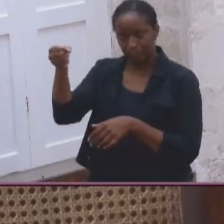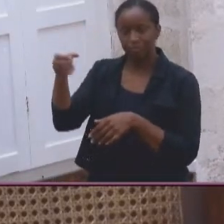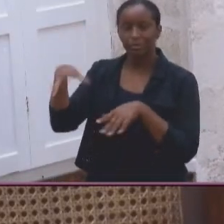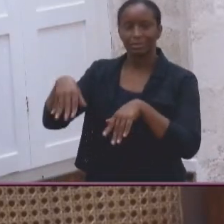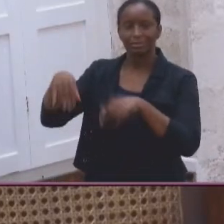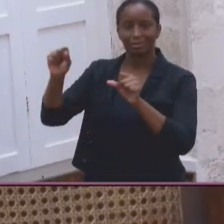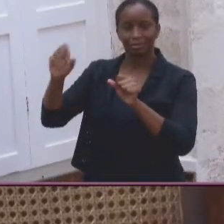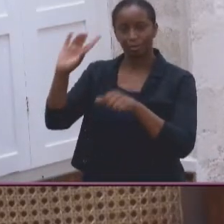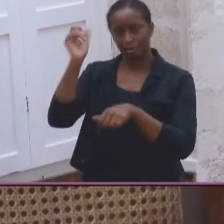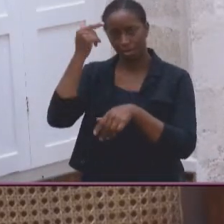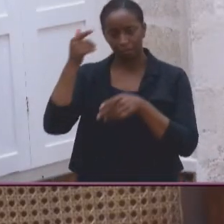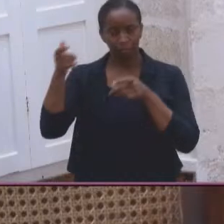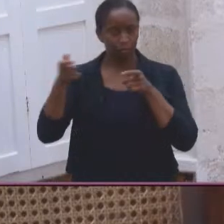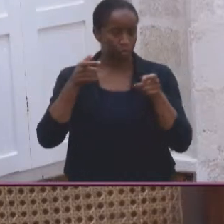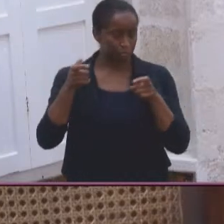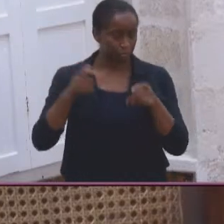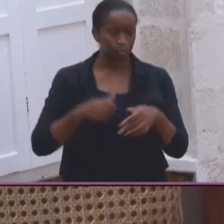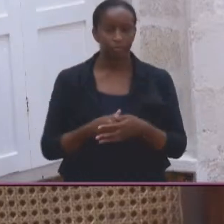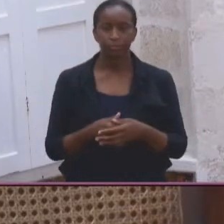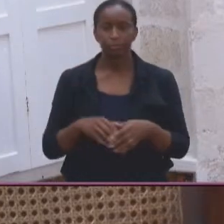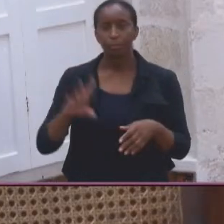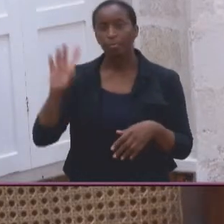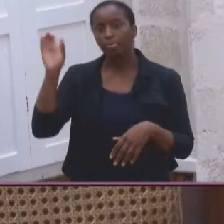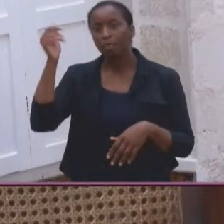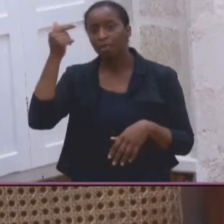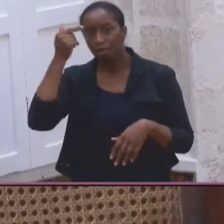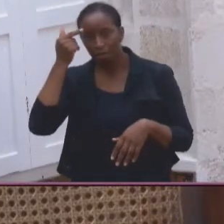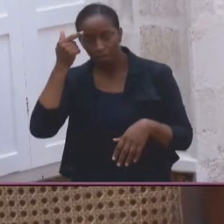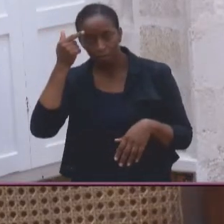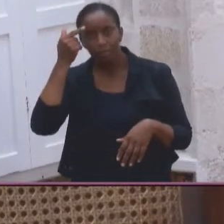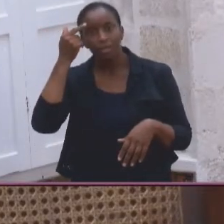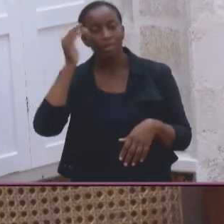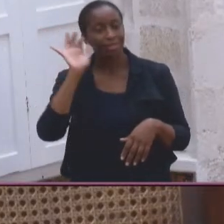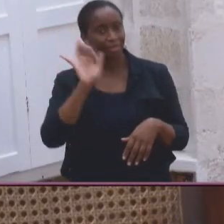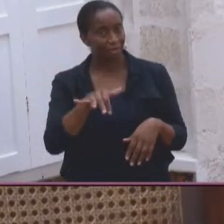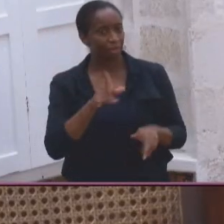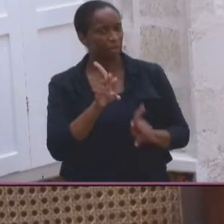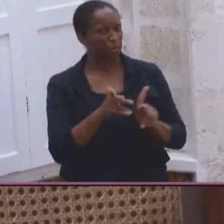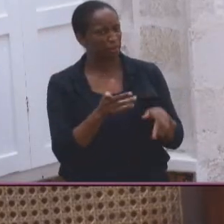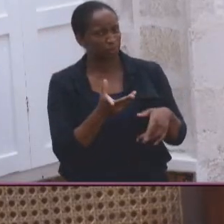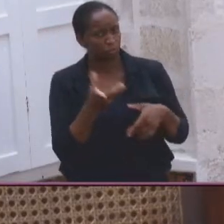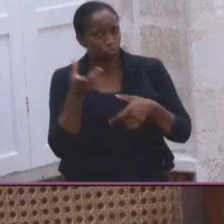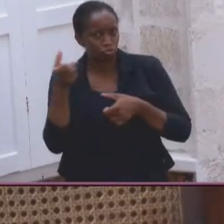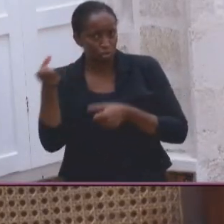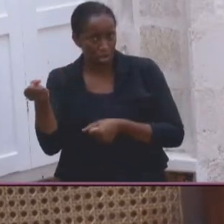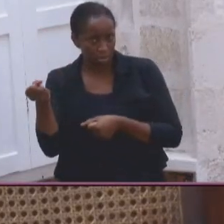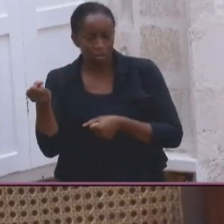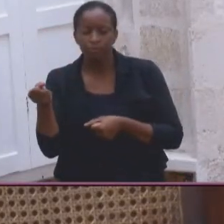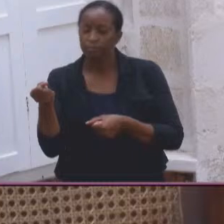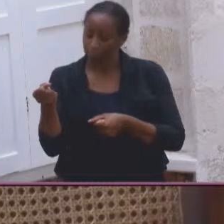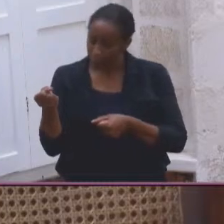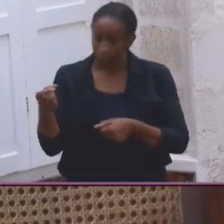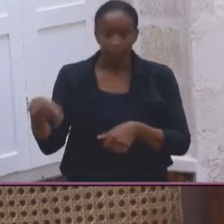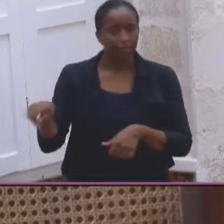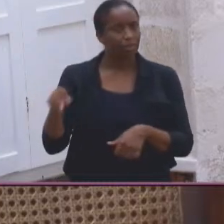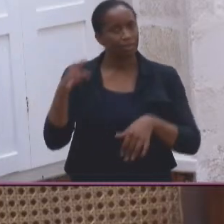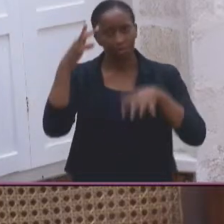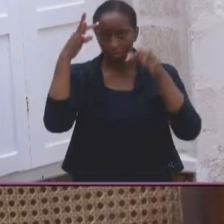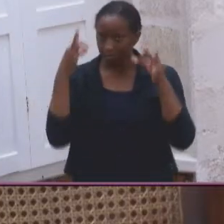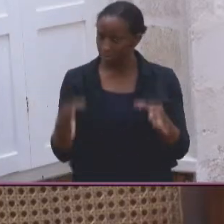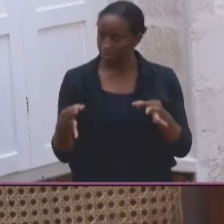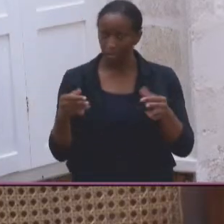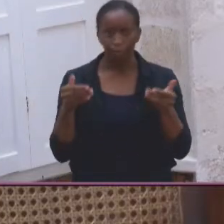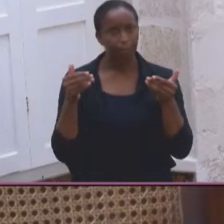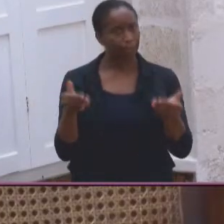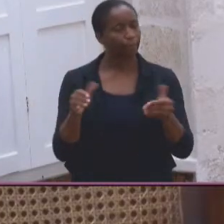used it to do what is essential immediately. And when I sit here in this Senate, sir,